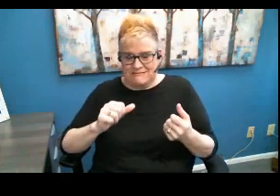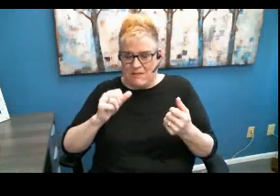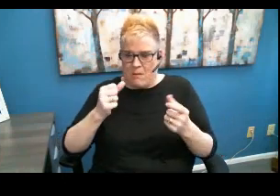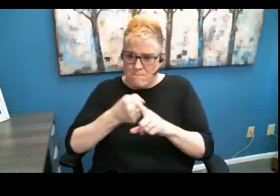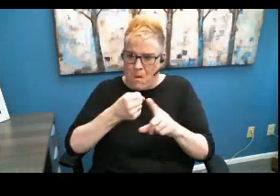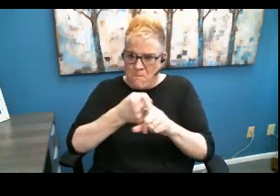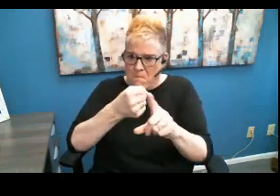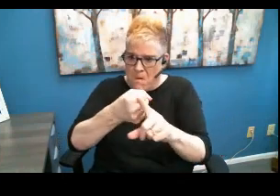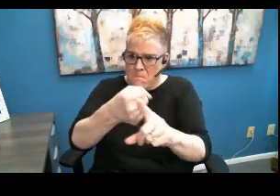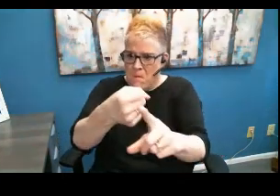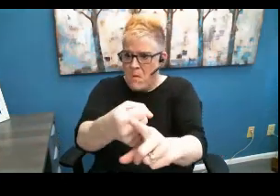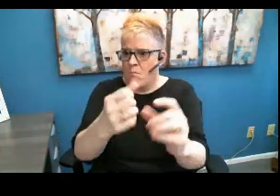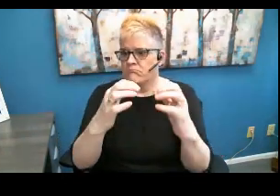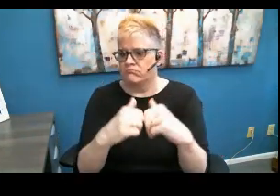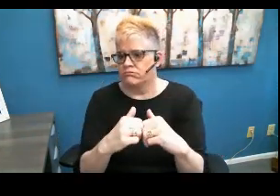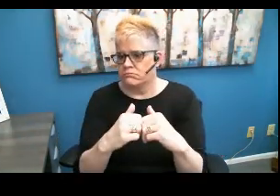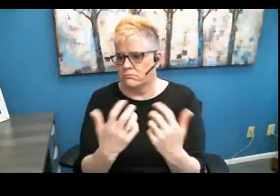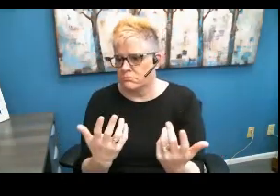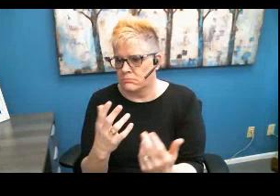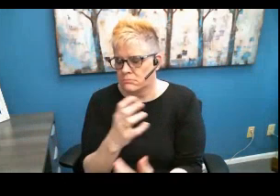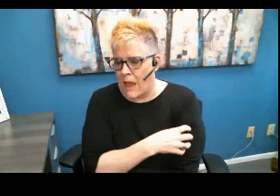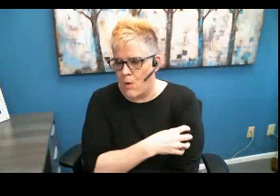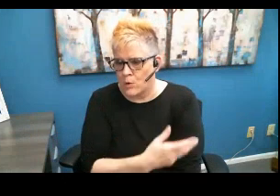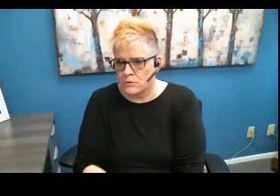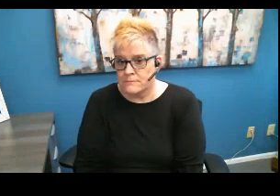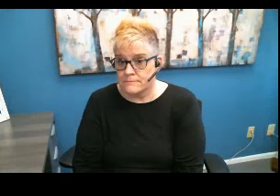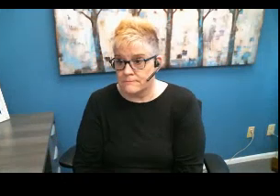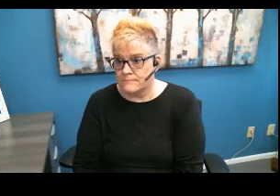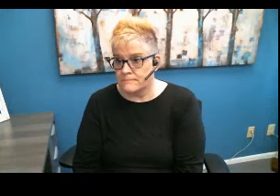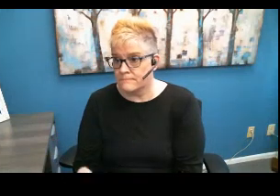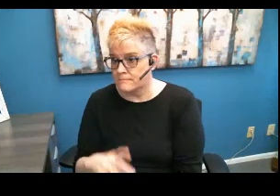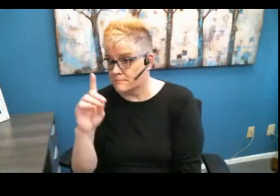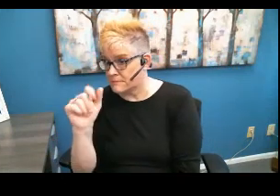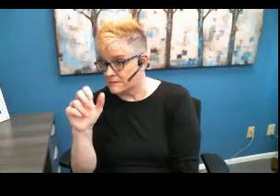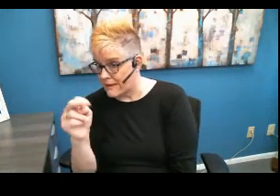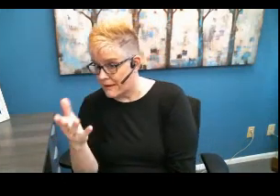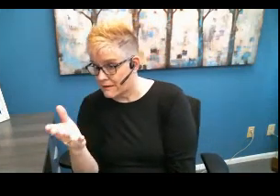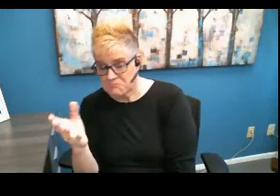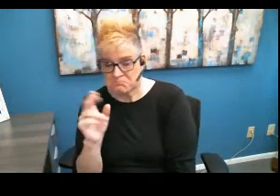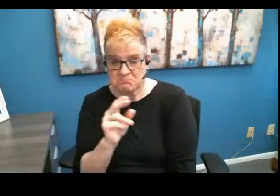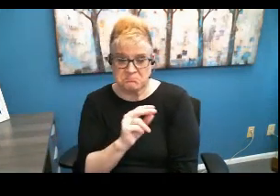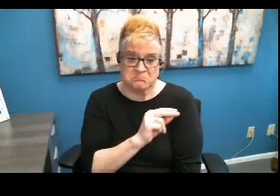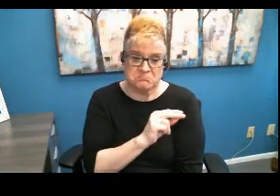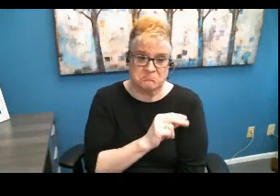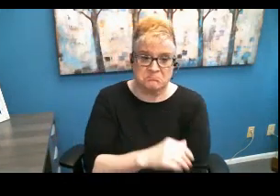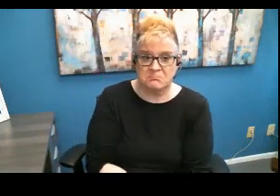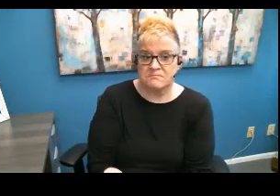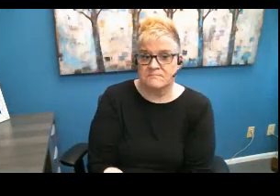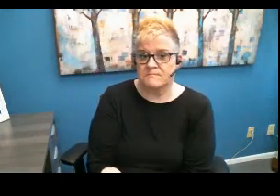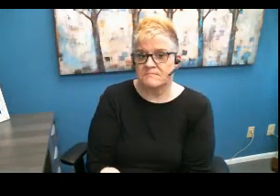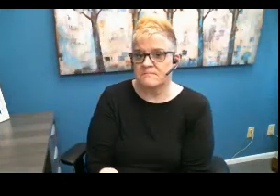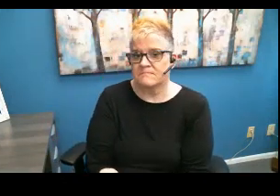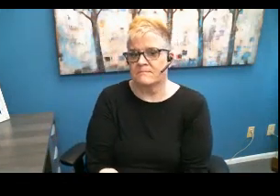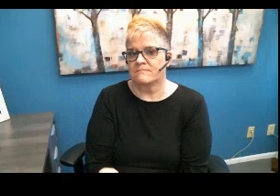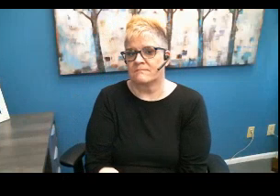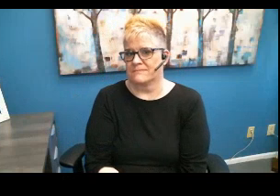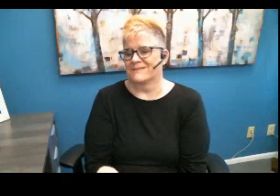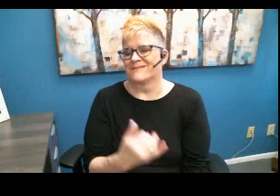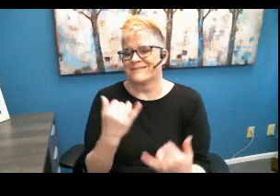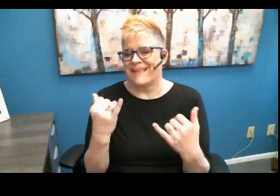commercial customers are out there. All right, Dan, anything else to add? All right. So now industrial